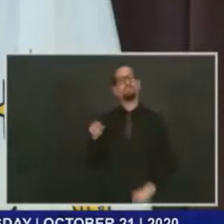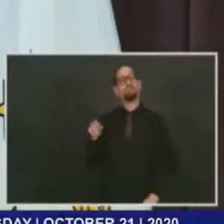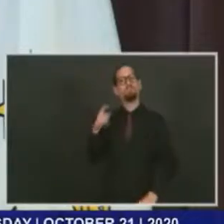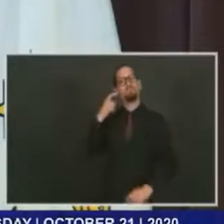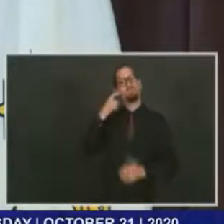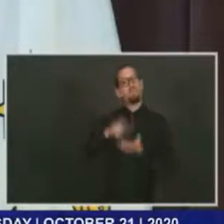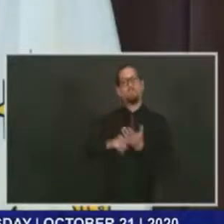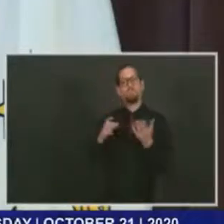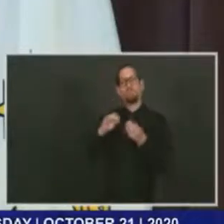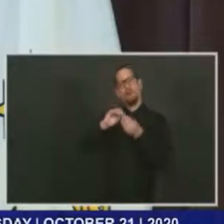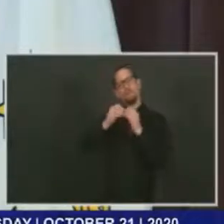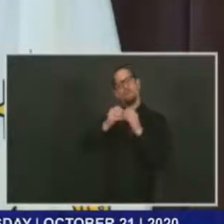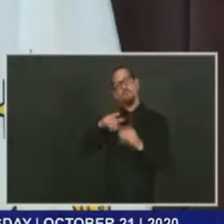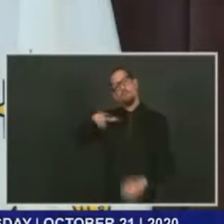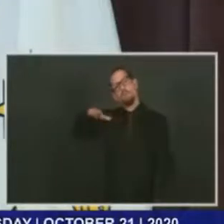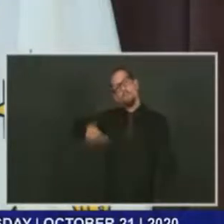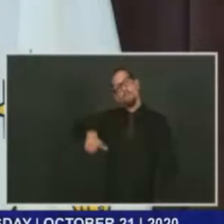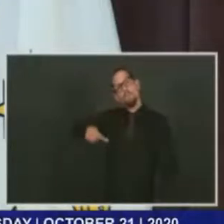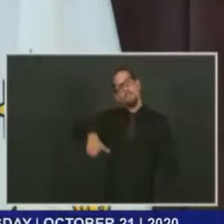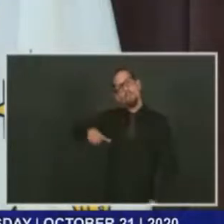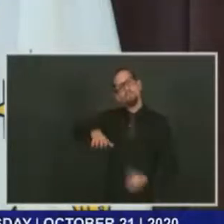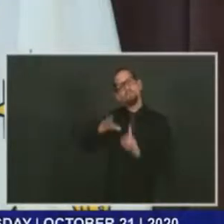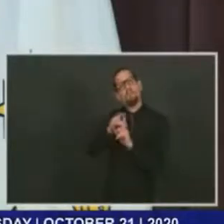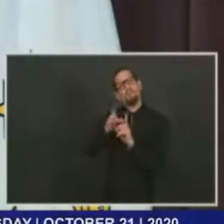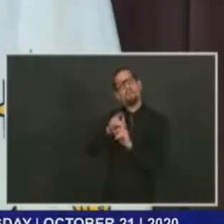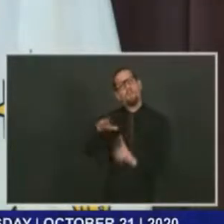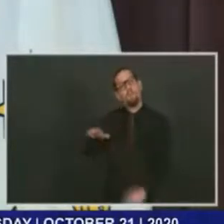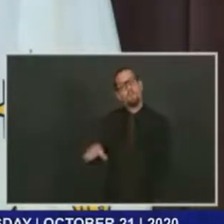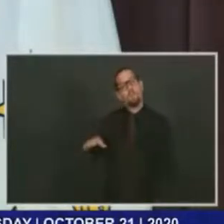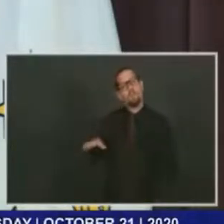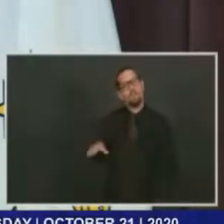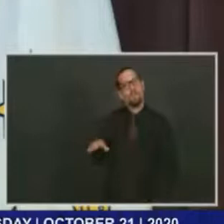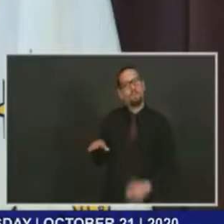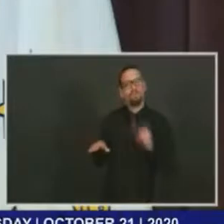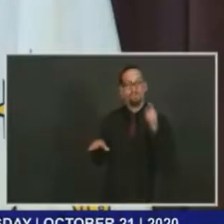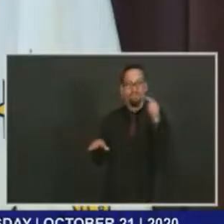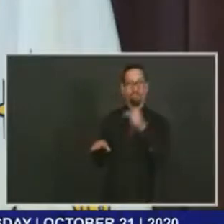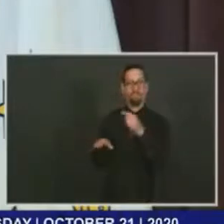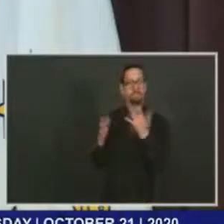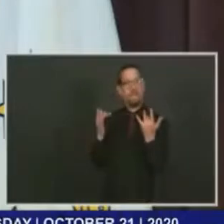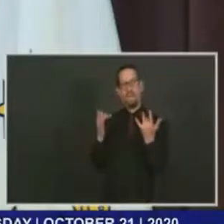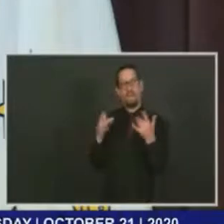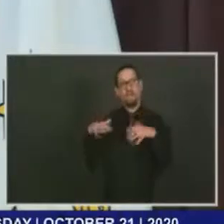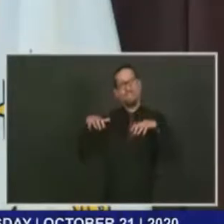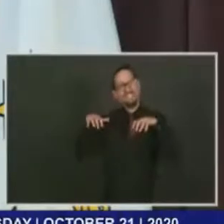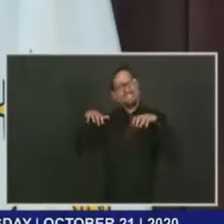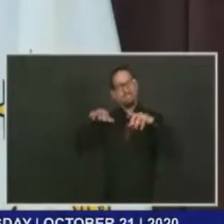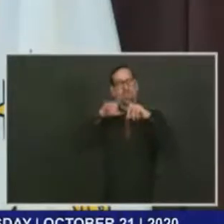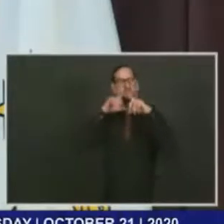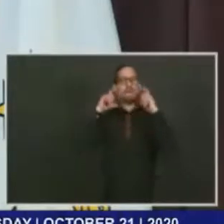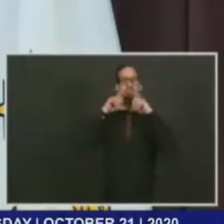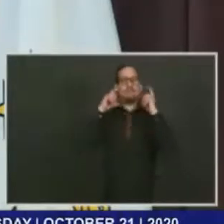positivity among the folks who got tested after the protests. Bottom line piece of science, masks